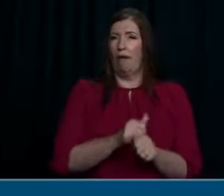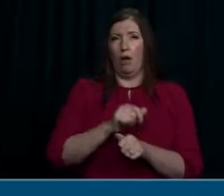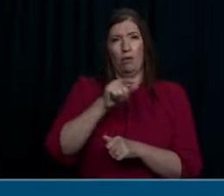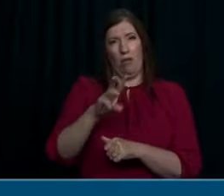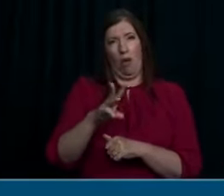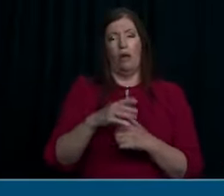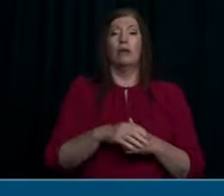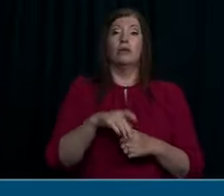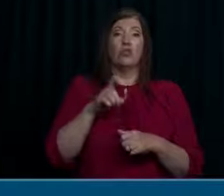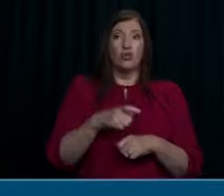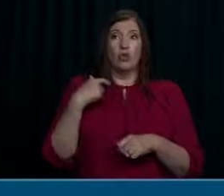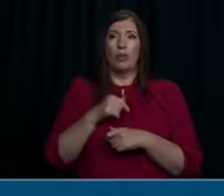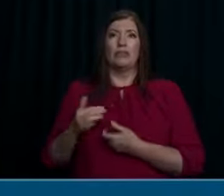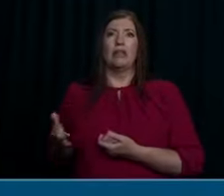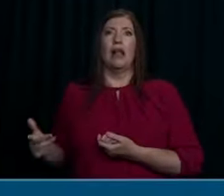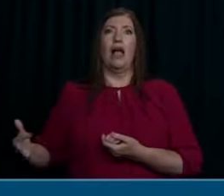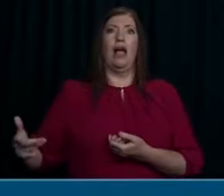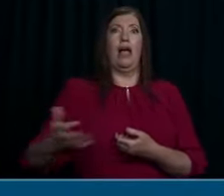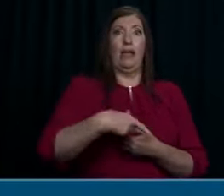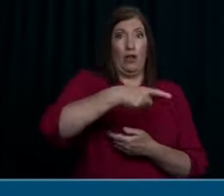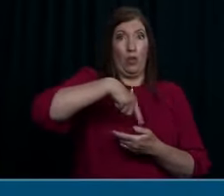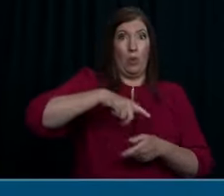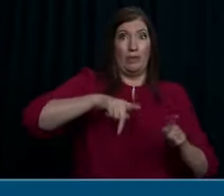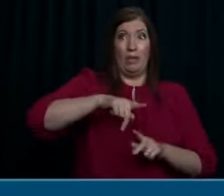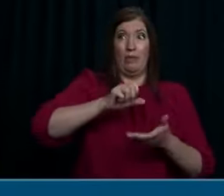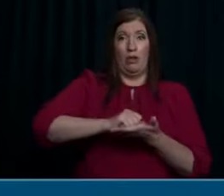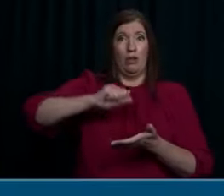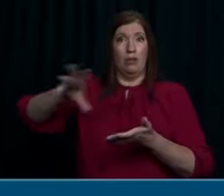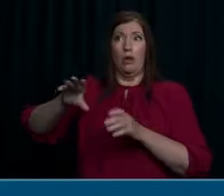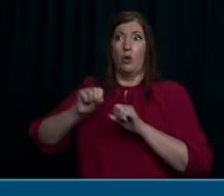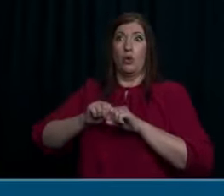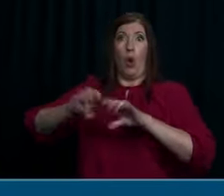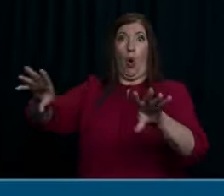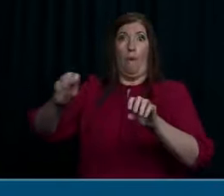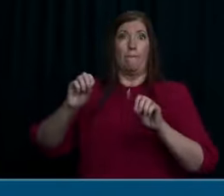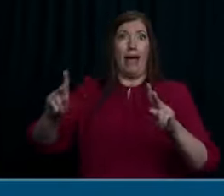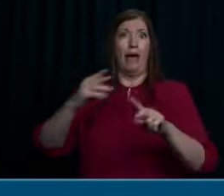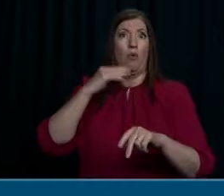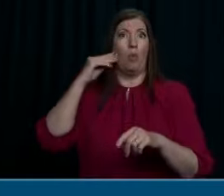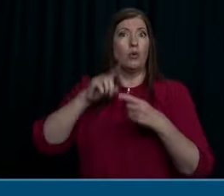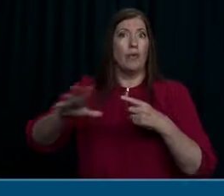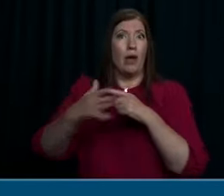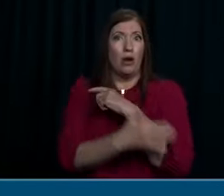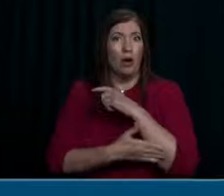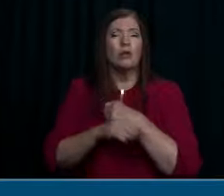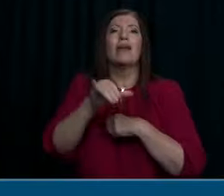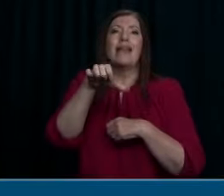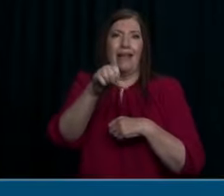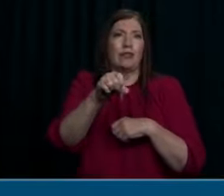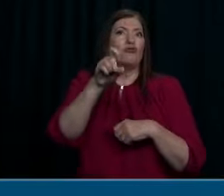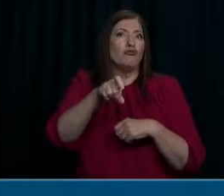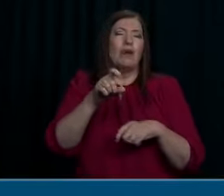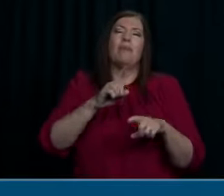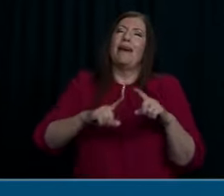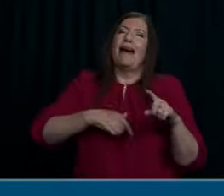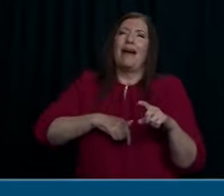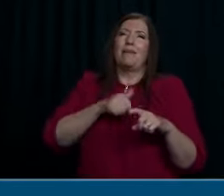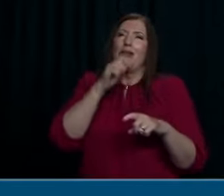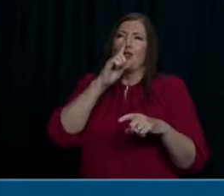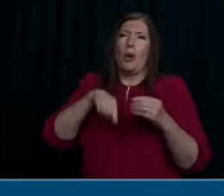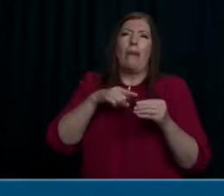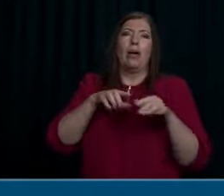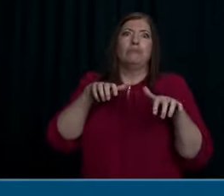start rounding them up and removing them from the country in mass deportation? Absolutely. Absolutely. I don't know about mass